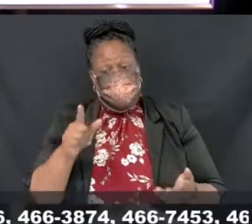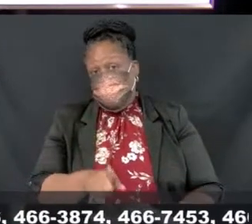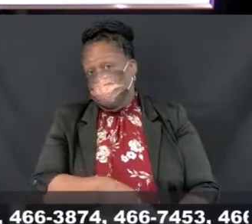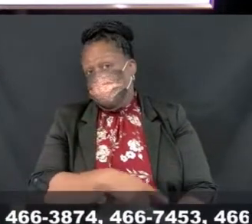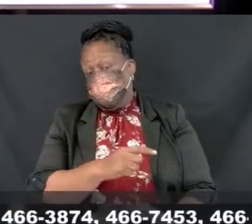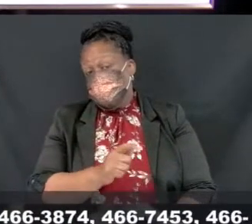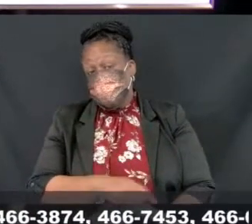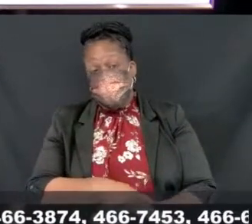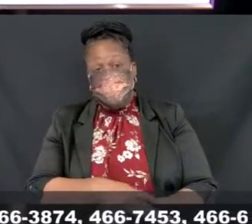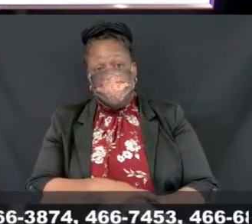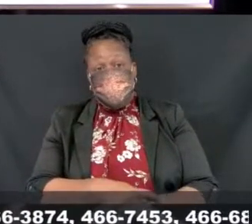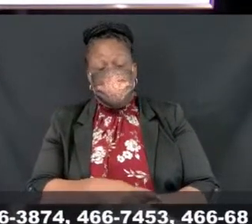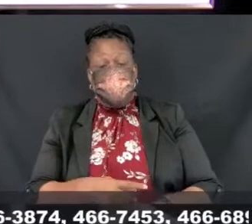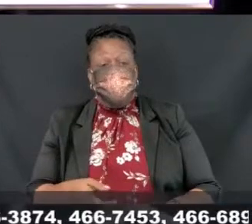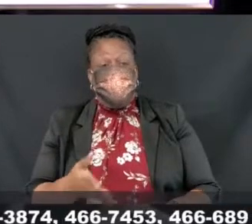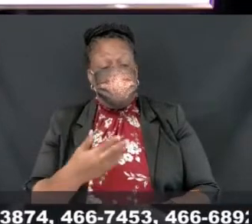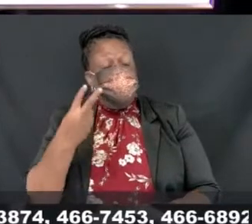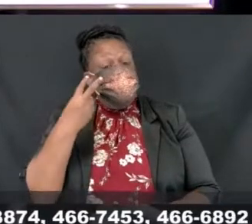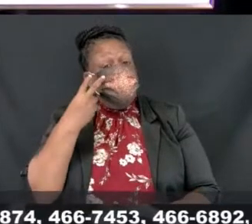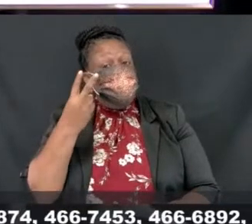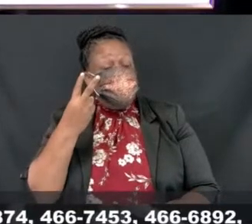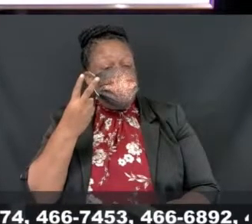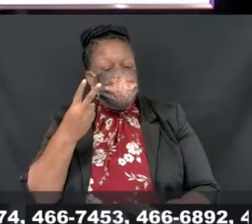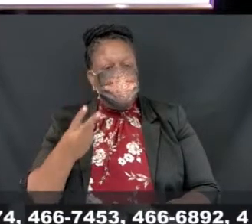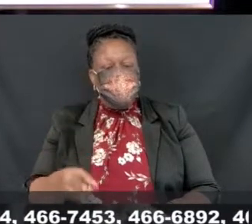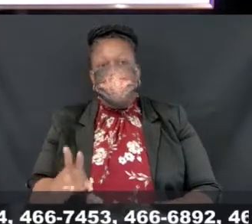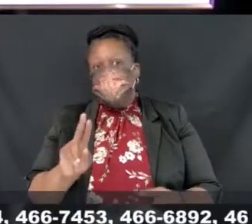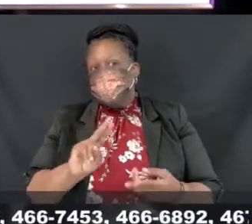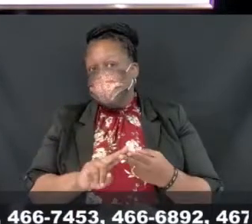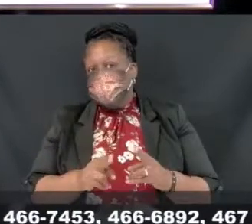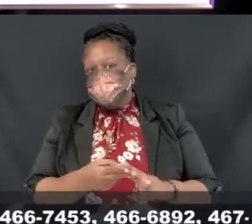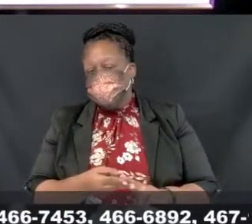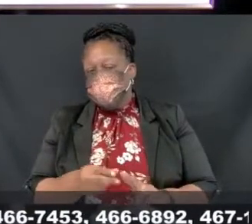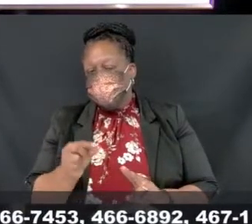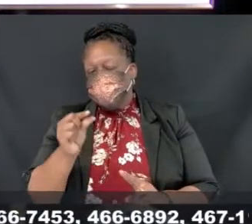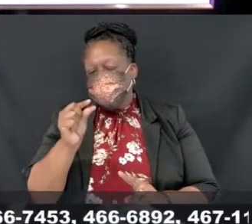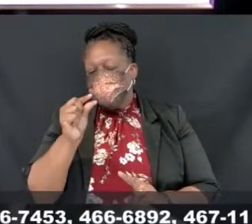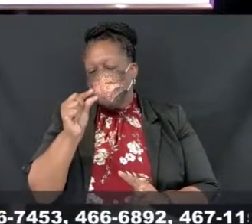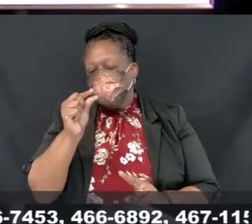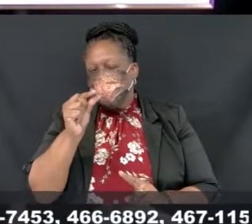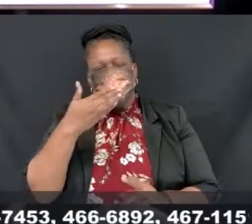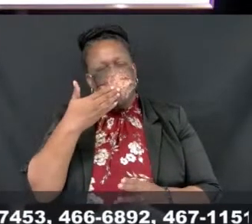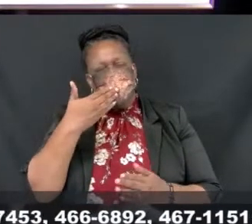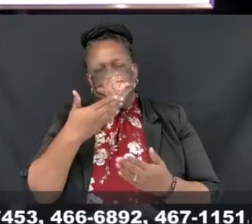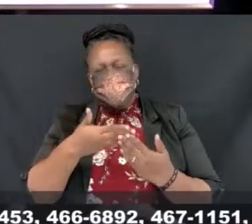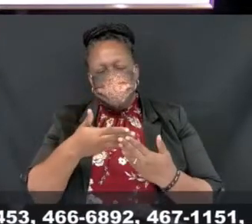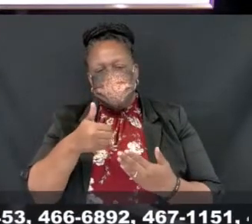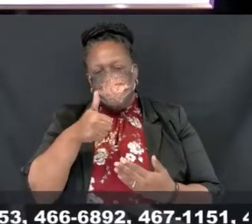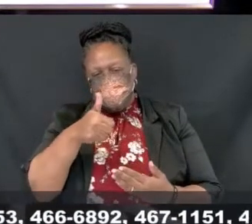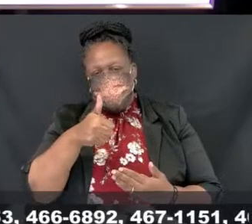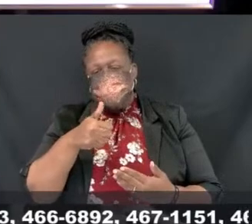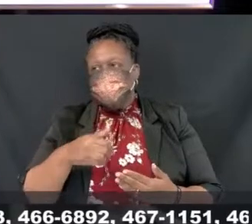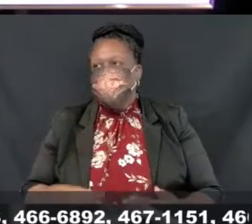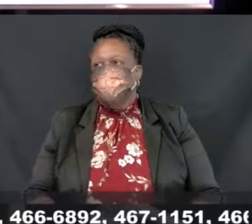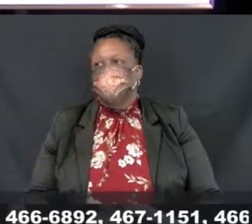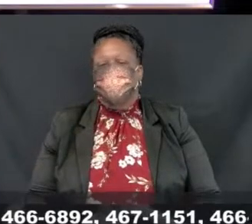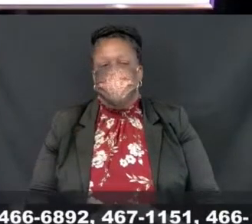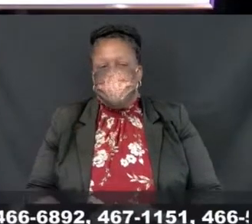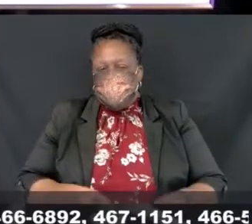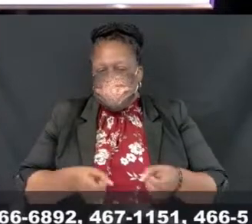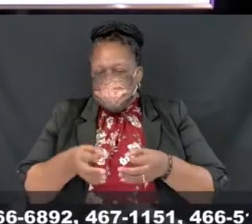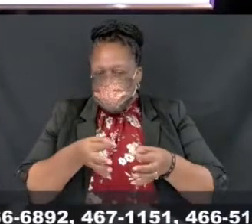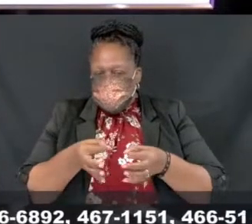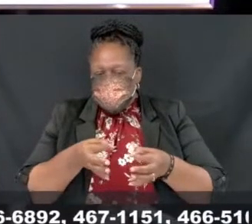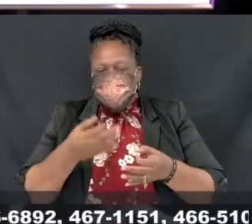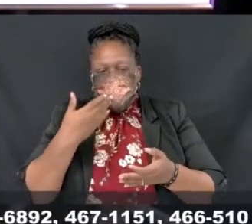while, and as you can see, the stats are looking good for now. We have been managing